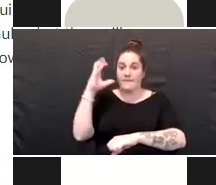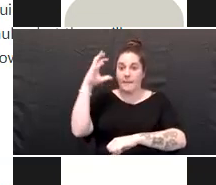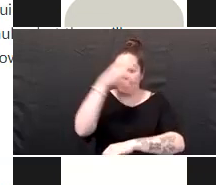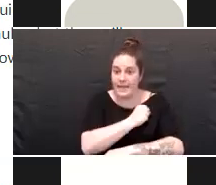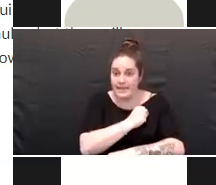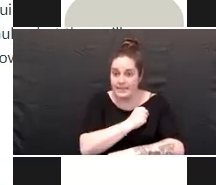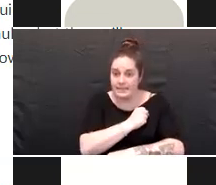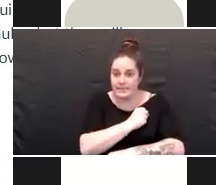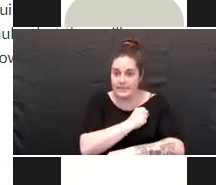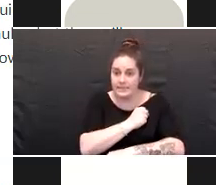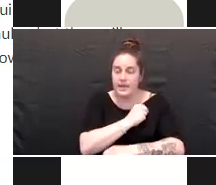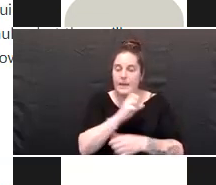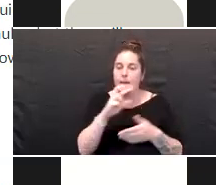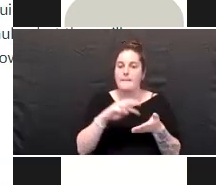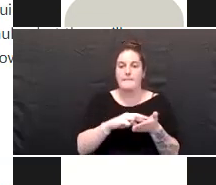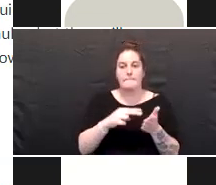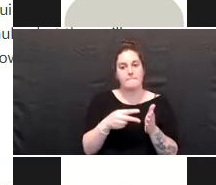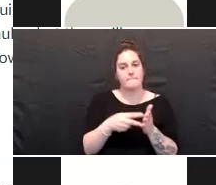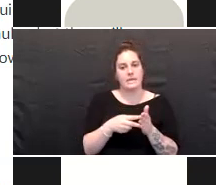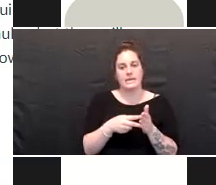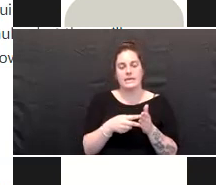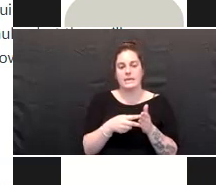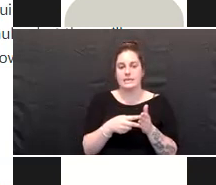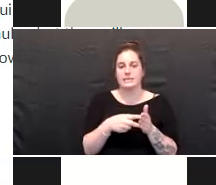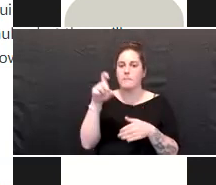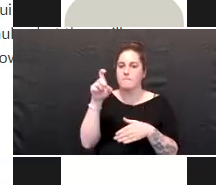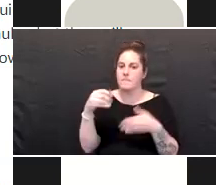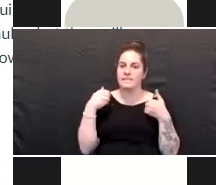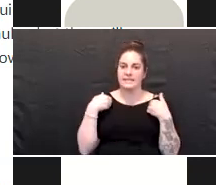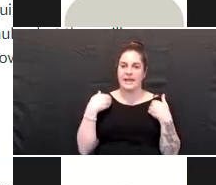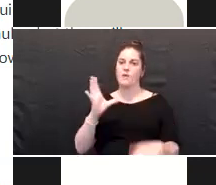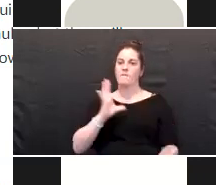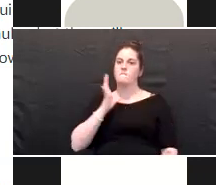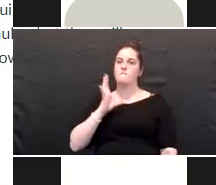to have something, you know, official to document